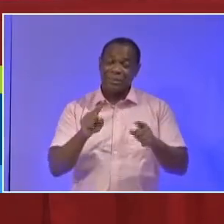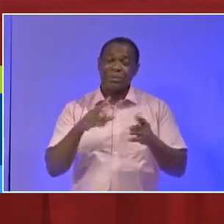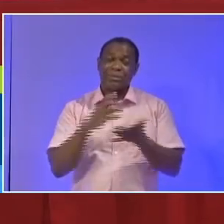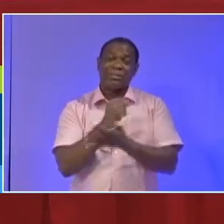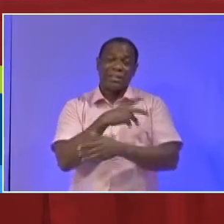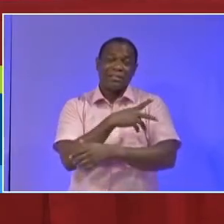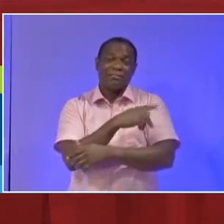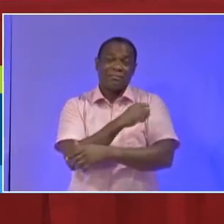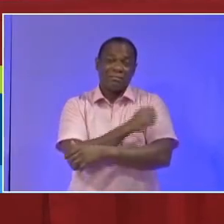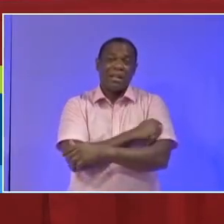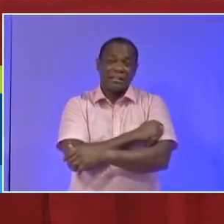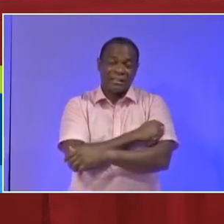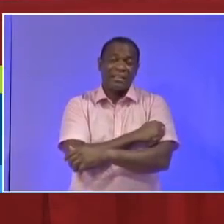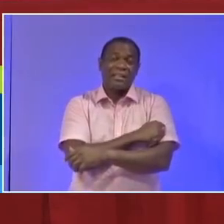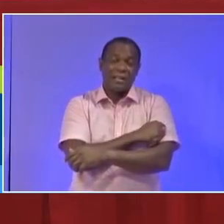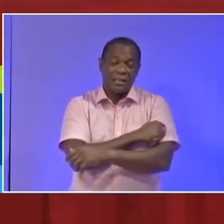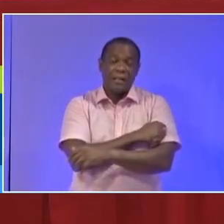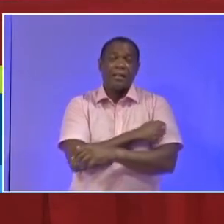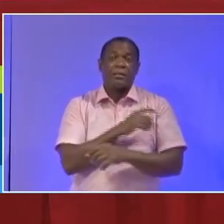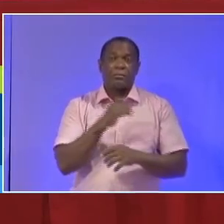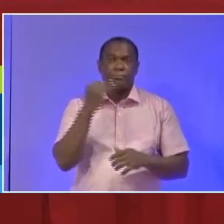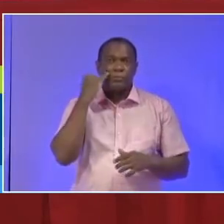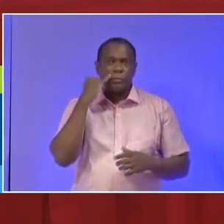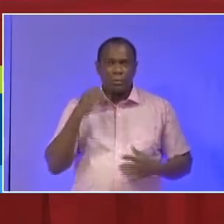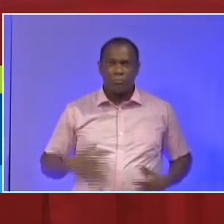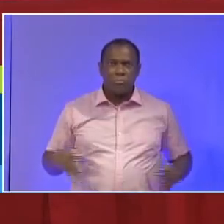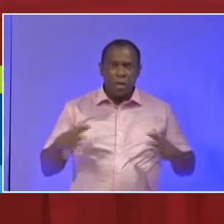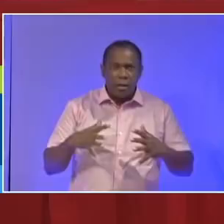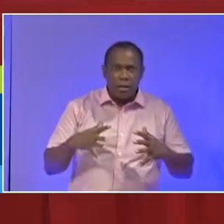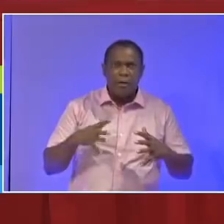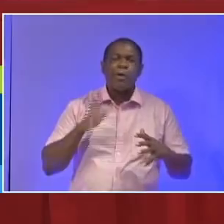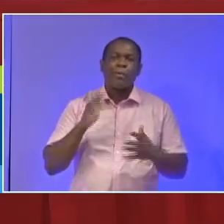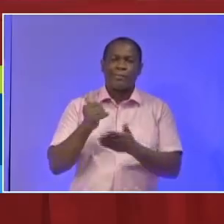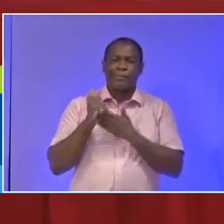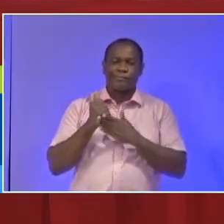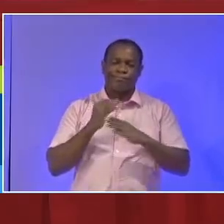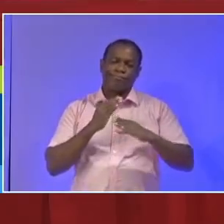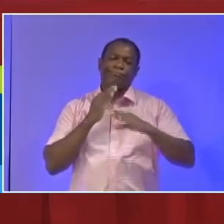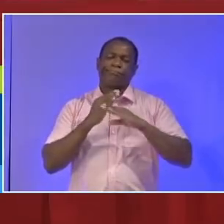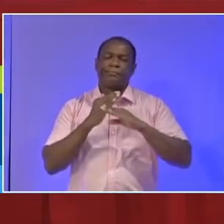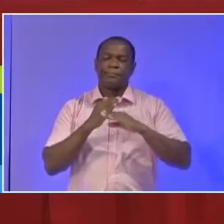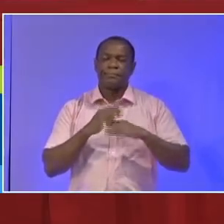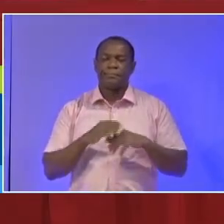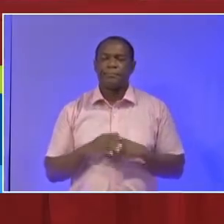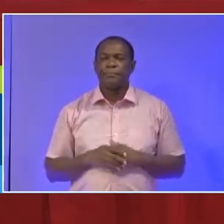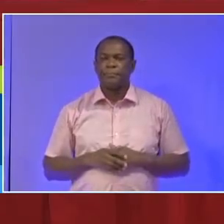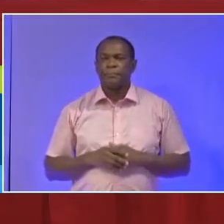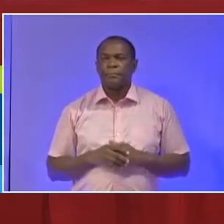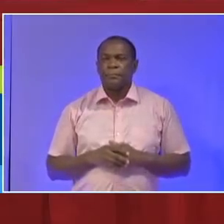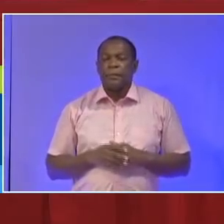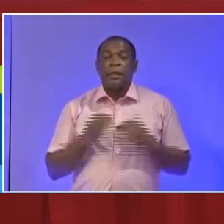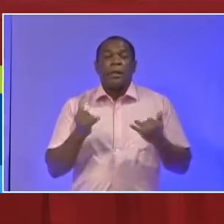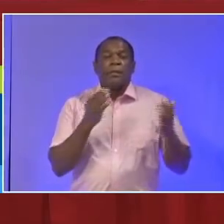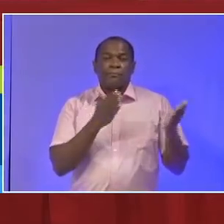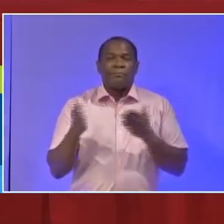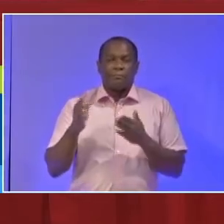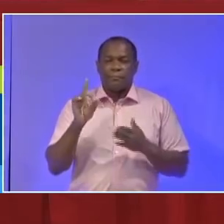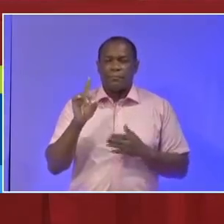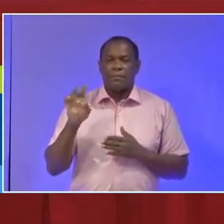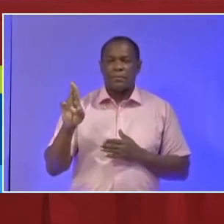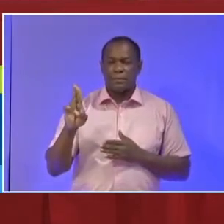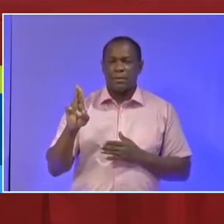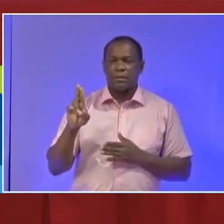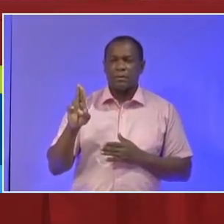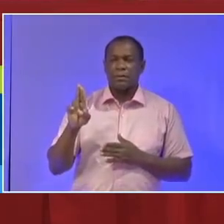medical history and some worrying practices seen in patients presenting with COVID at the Eric Williams